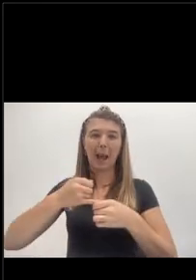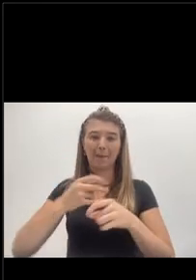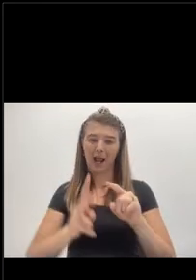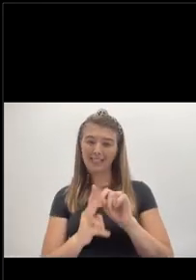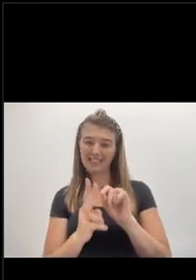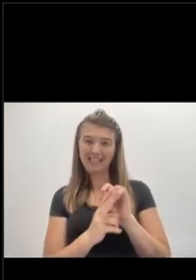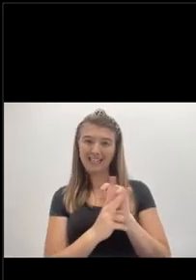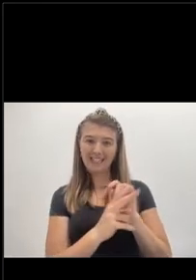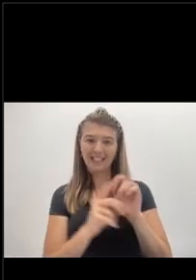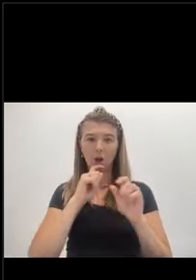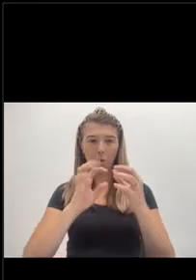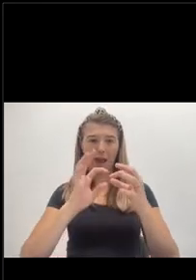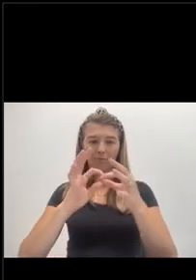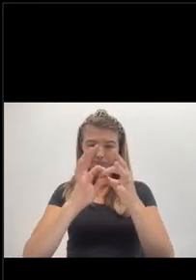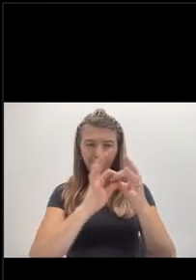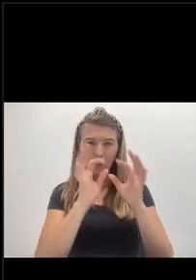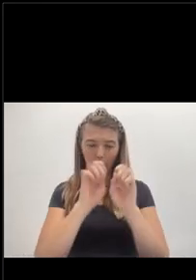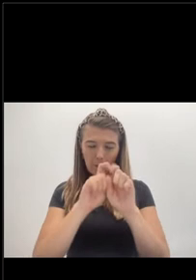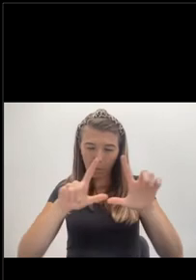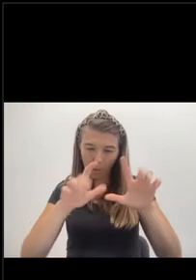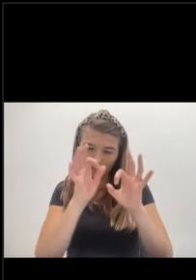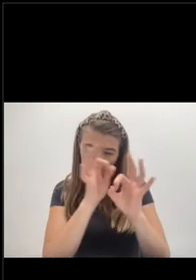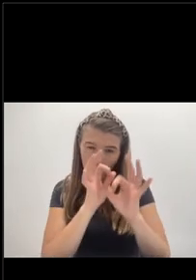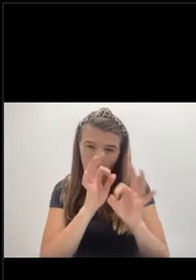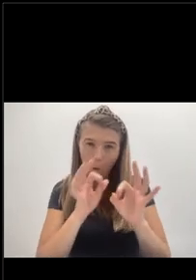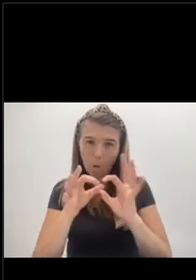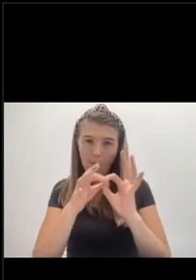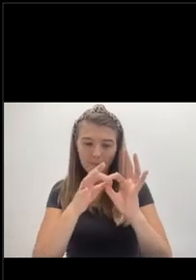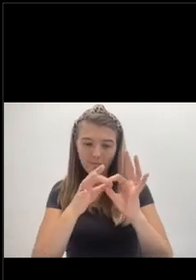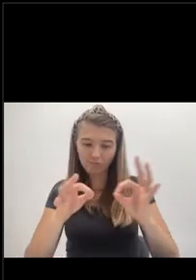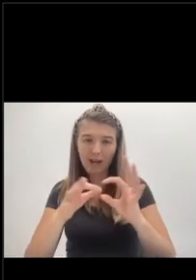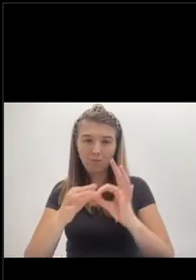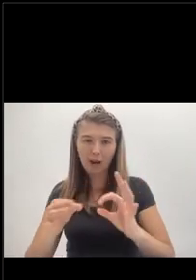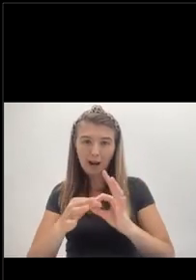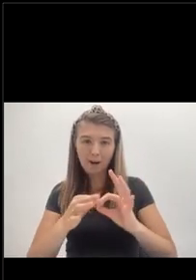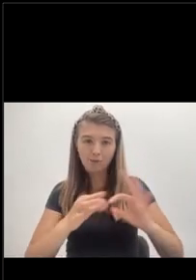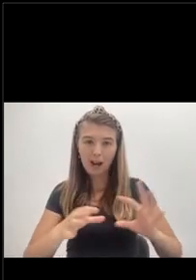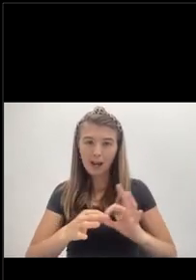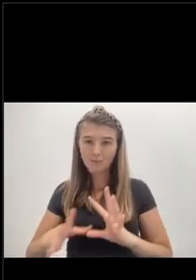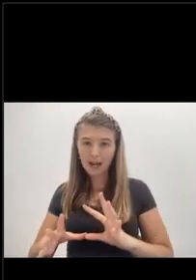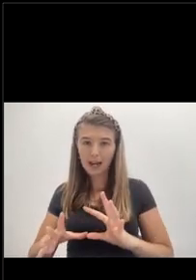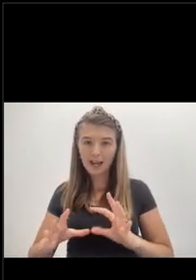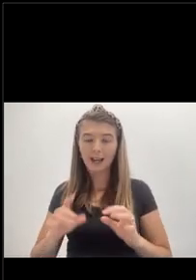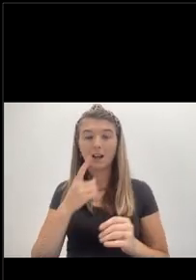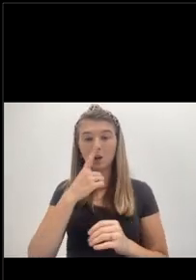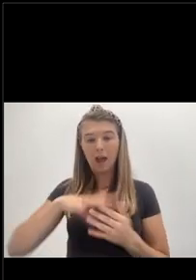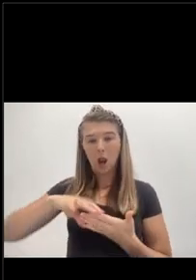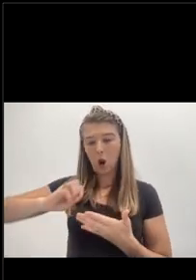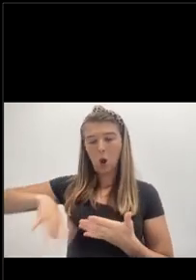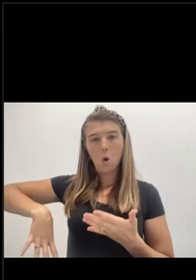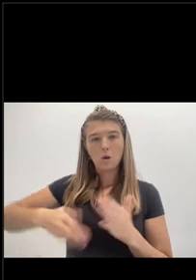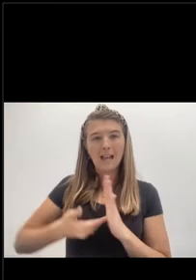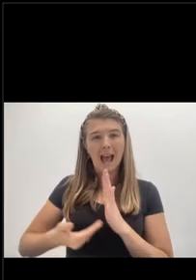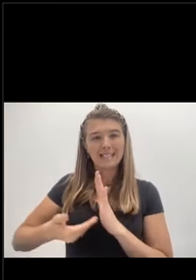that it was originally made from, the monomers. On the way, you can lose the additives, which can be a problem